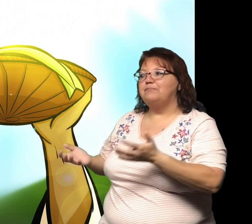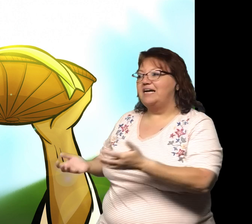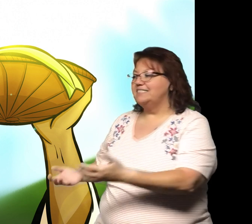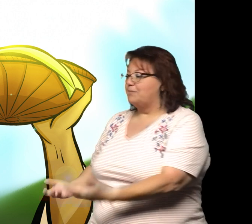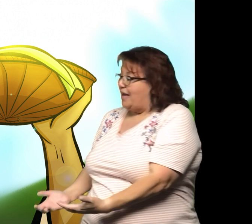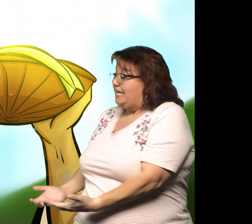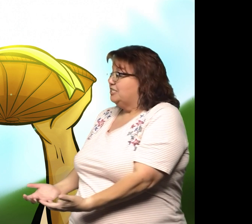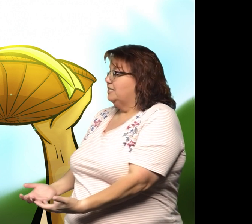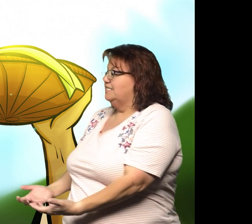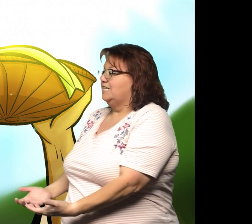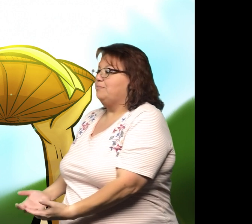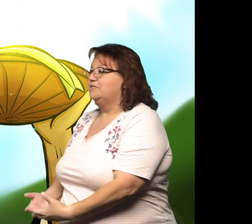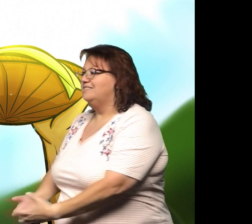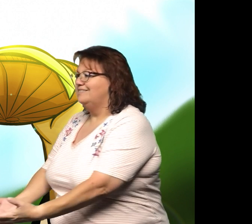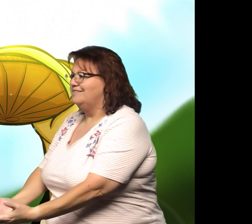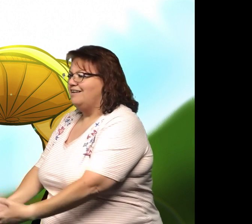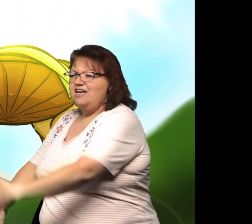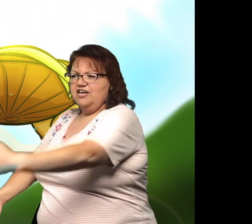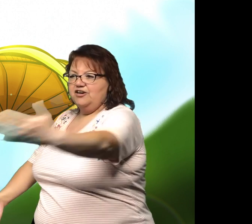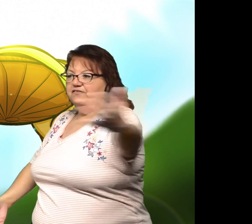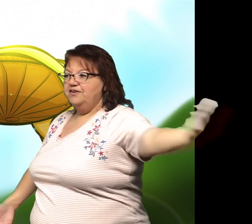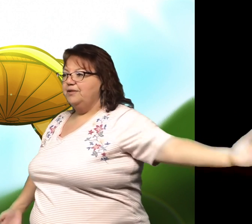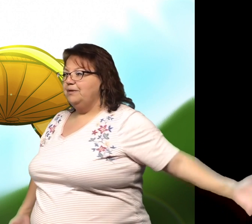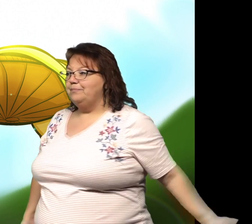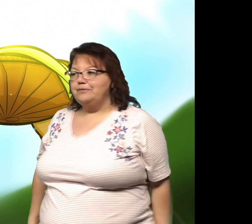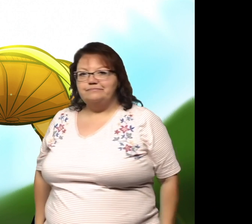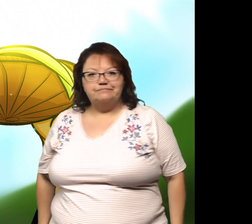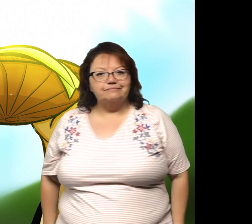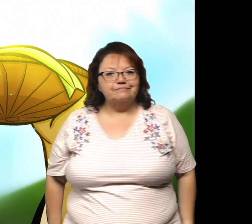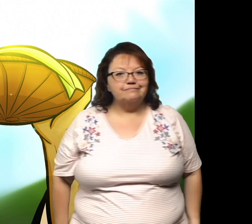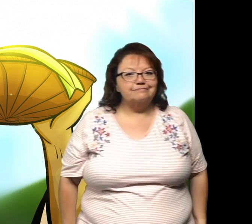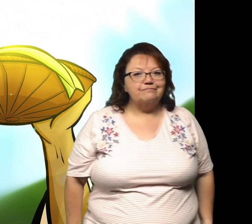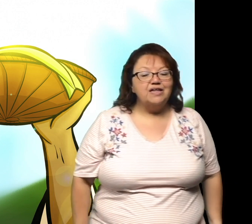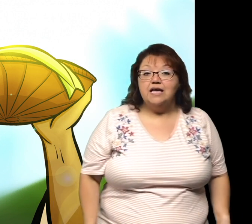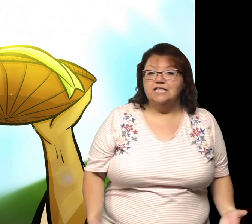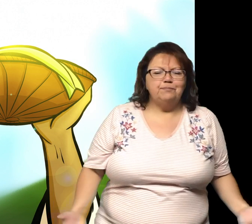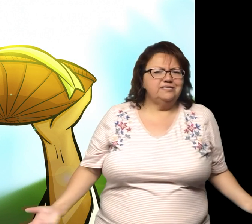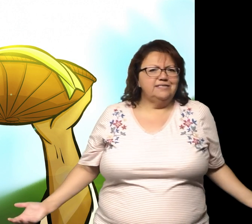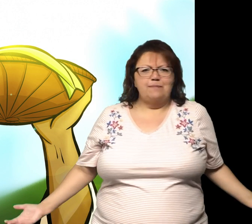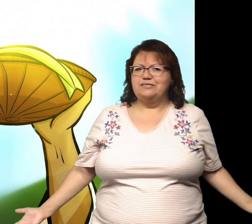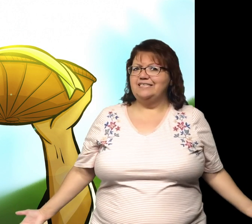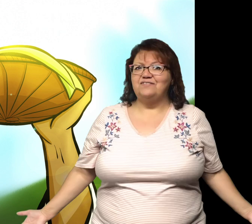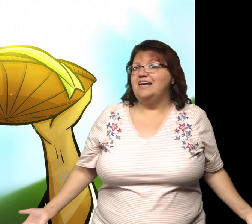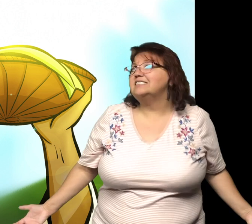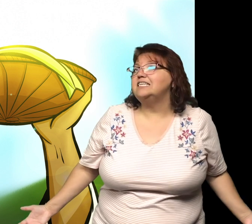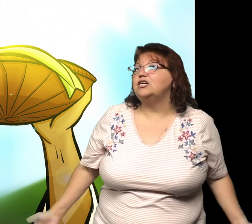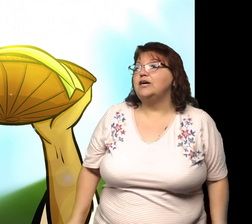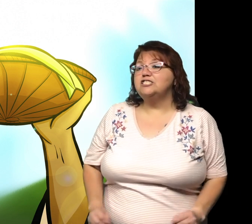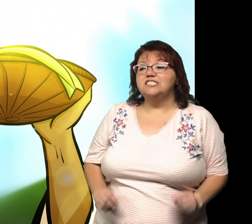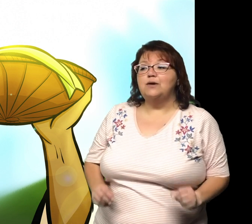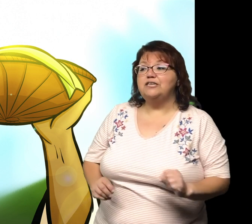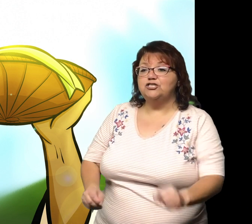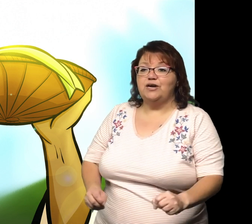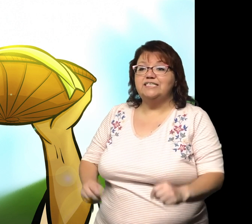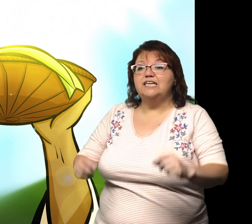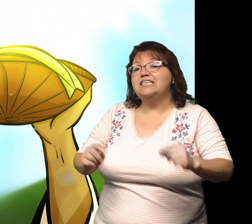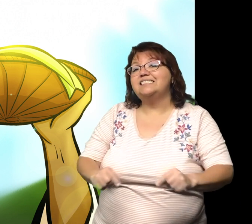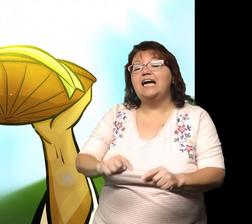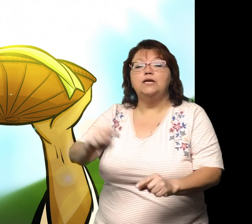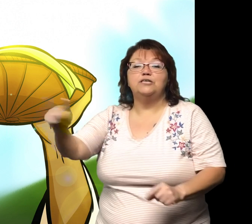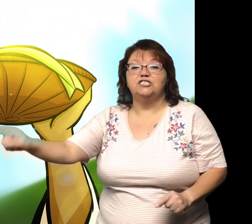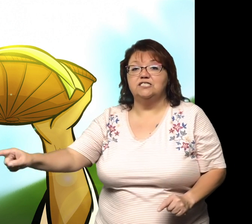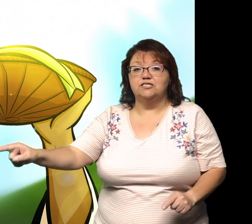turns that basket back to the disciples and says, go feed the people. The disciples didn't even ask any questions. They went straight and